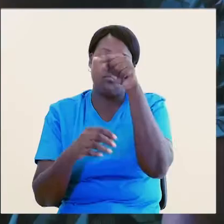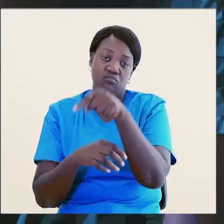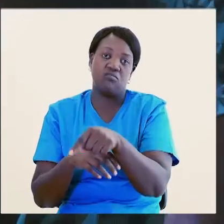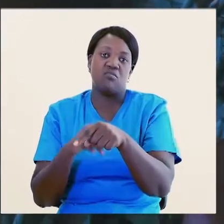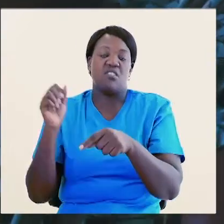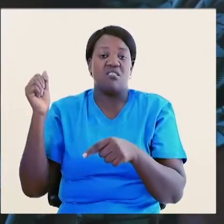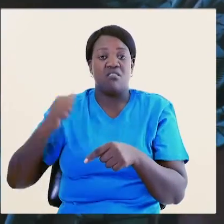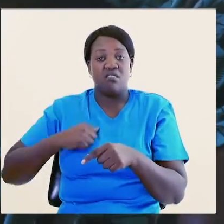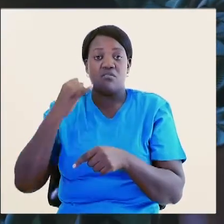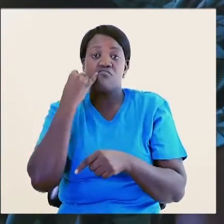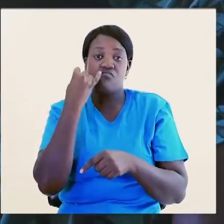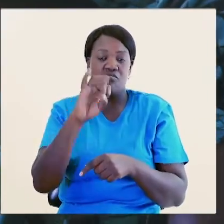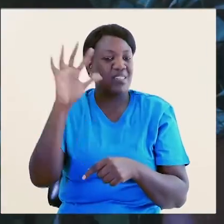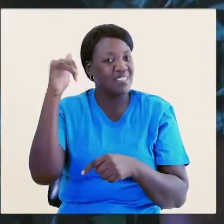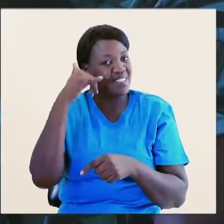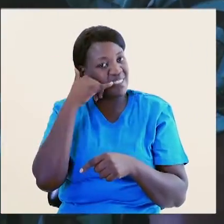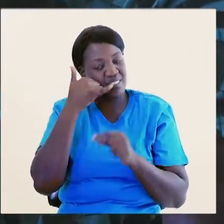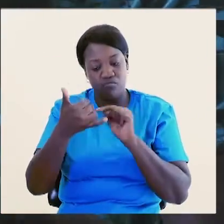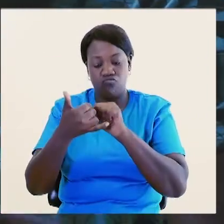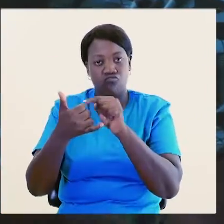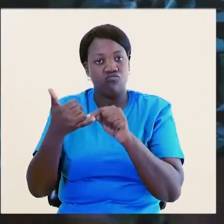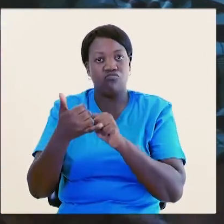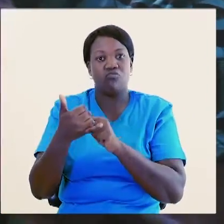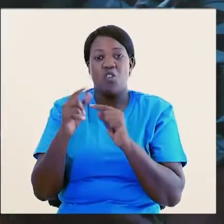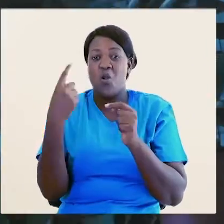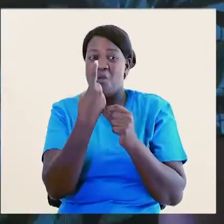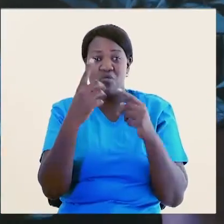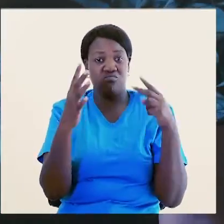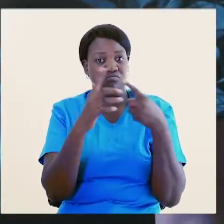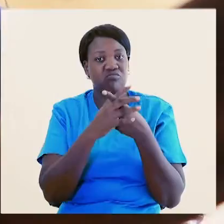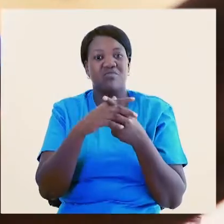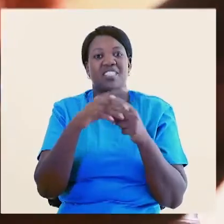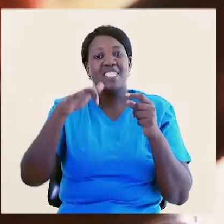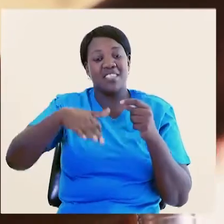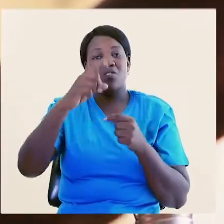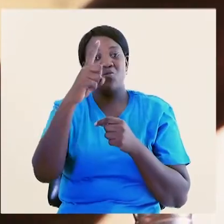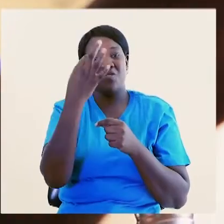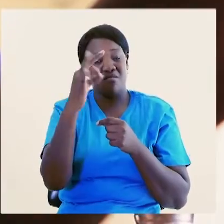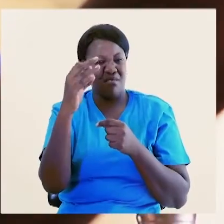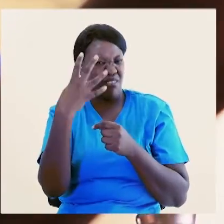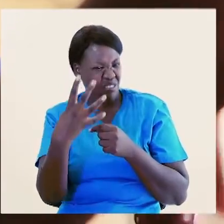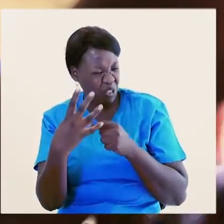father told me that cell phones only came into Namibia in 1994. What? Yeah. But like, don't